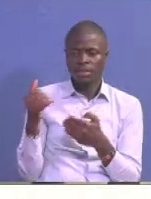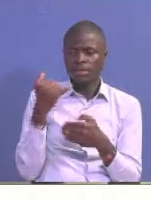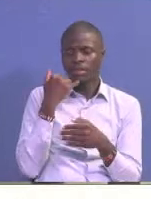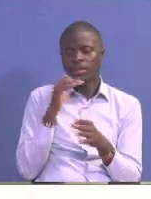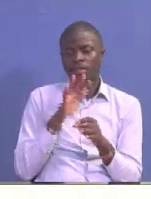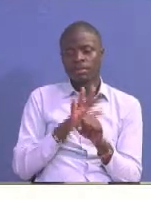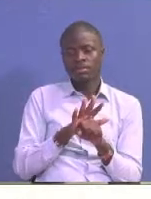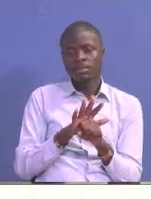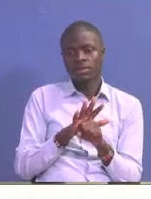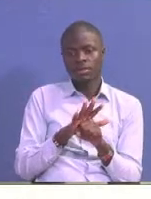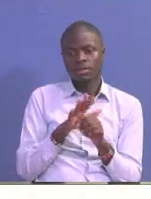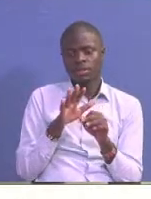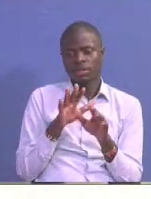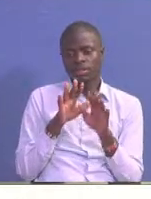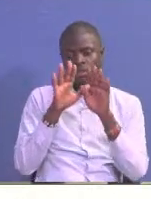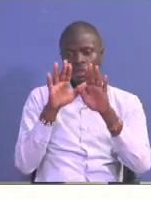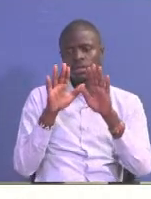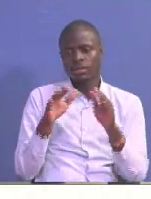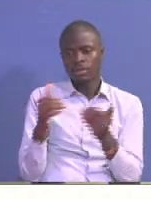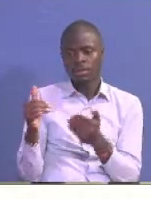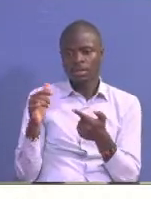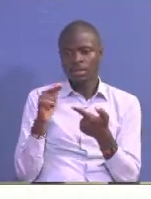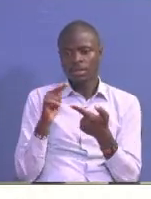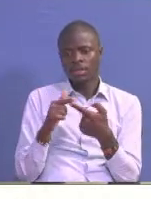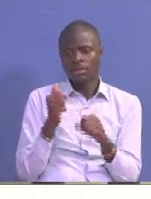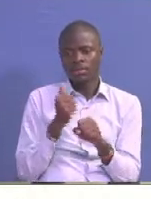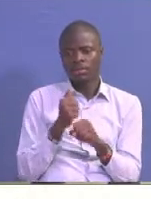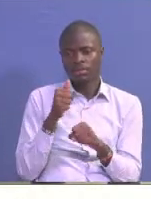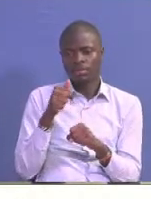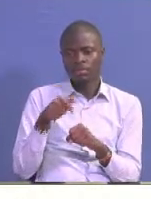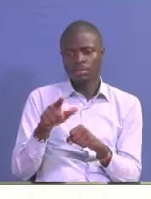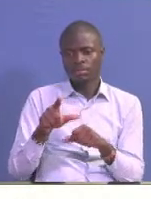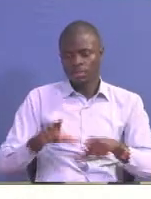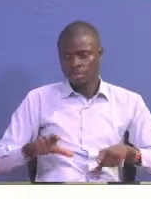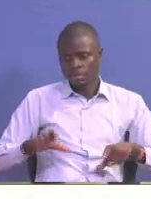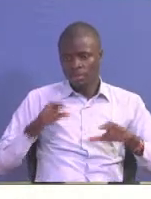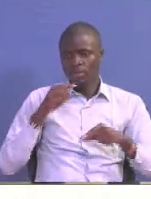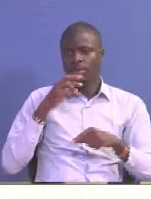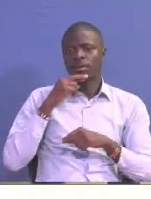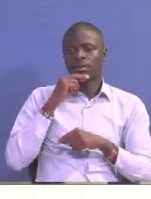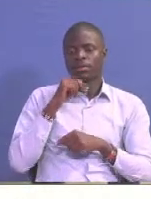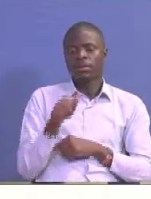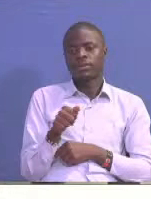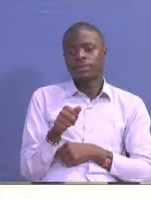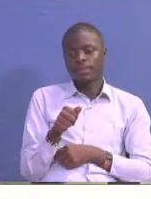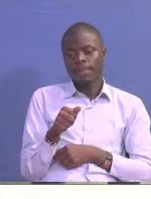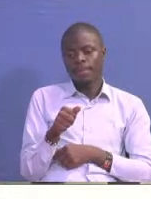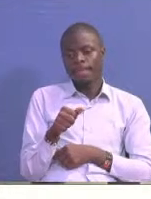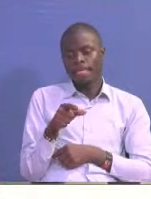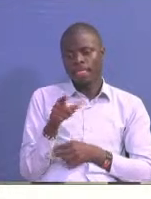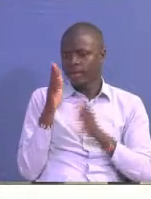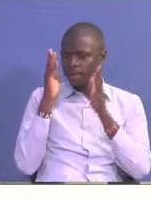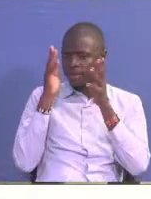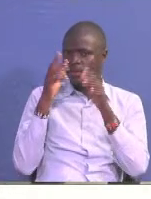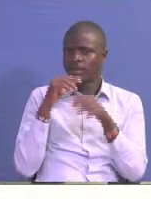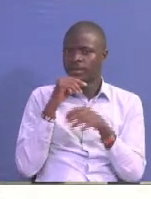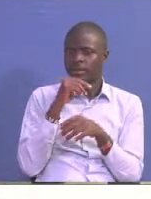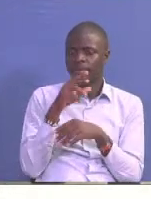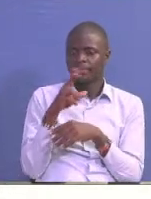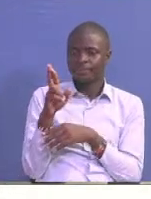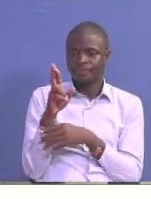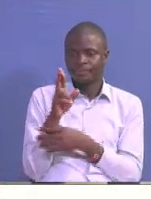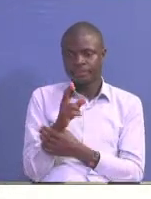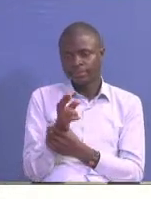important thing you can do in your life, then you are not, your priorities are not right.